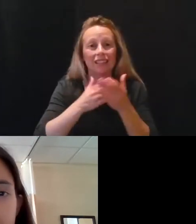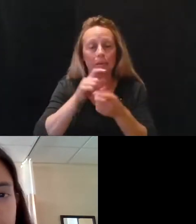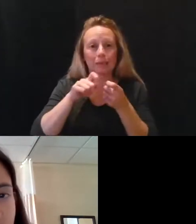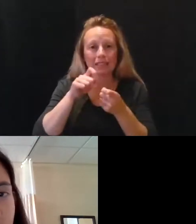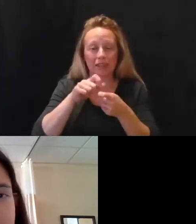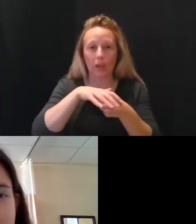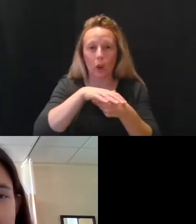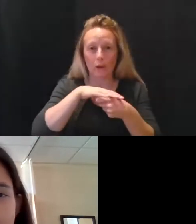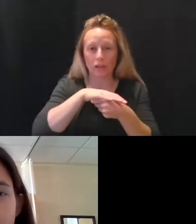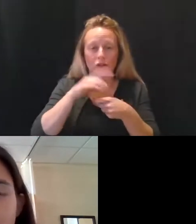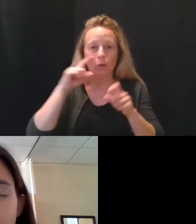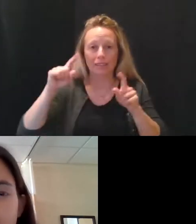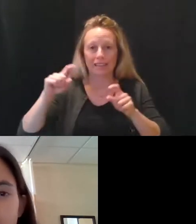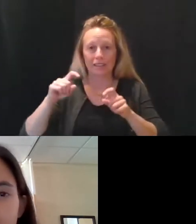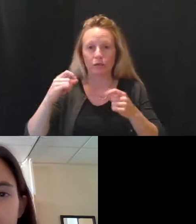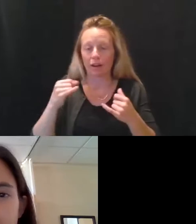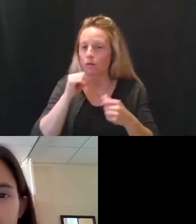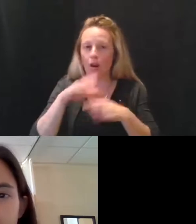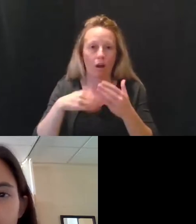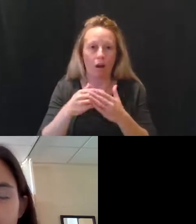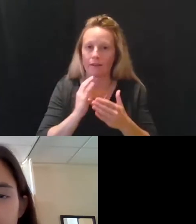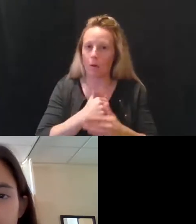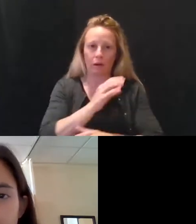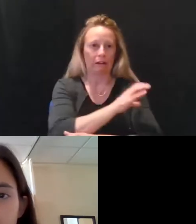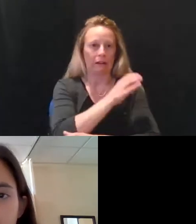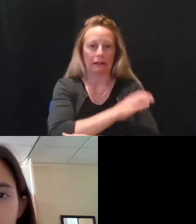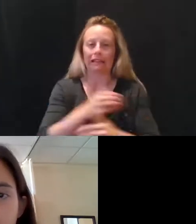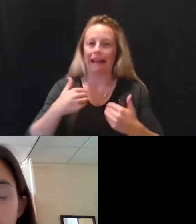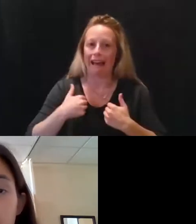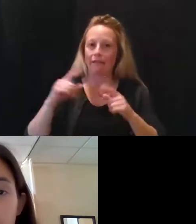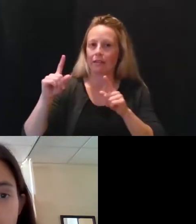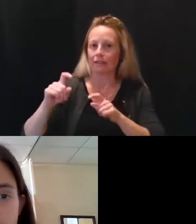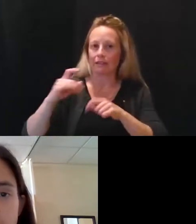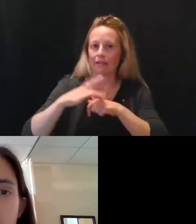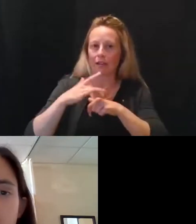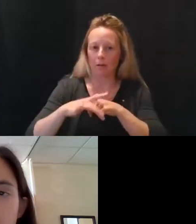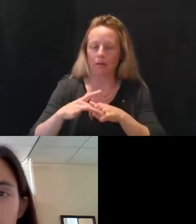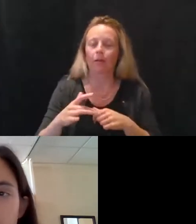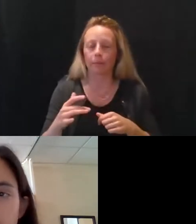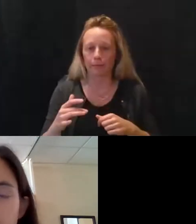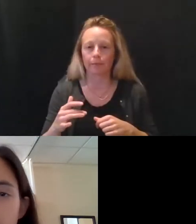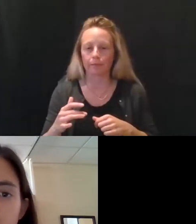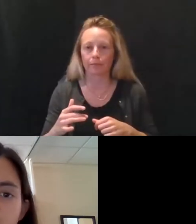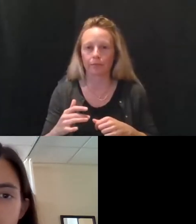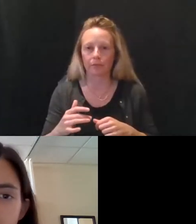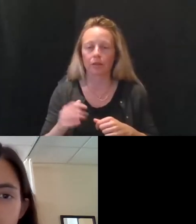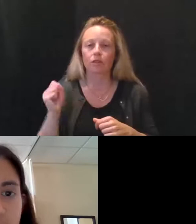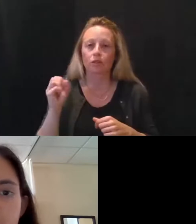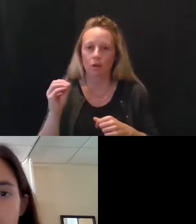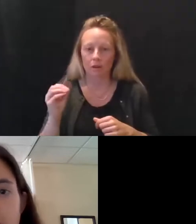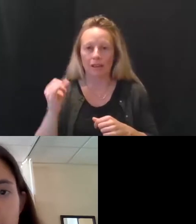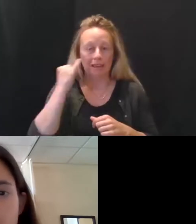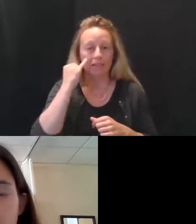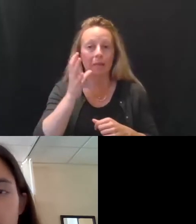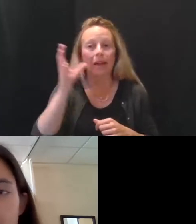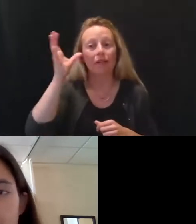At this moment in time, not all of the clinics have all of the testing supplies to do the testing. So if a parent